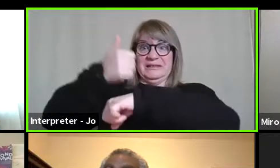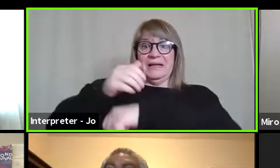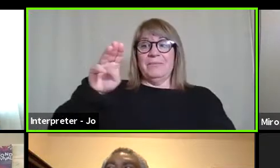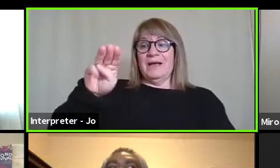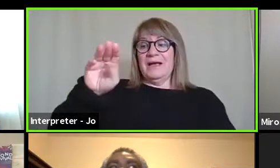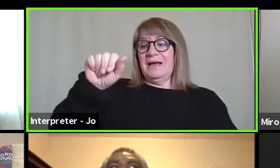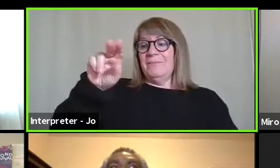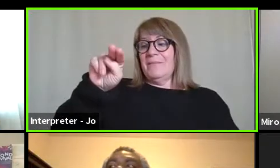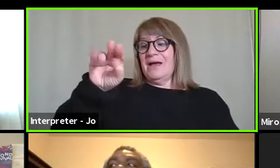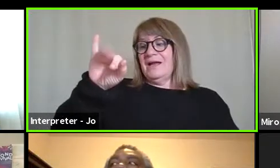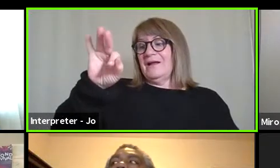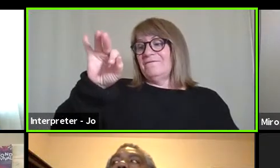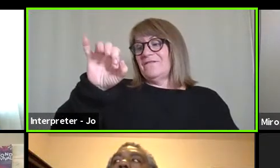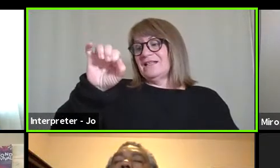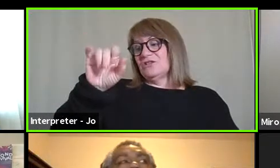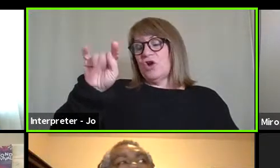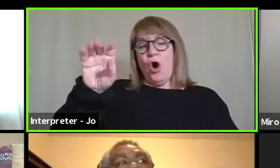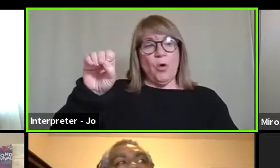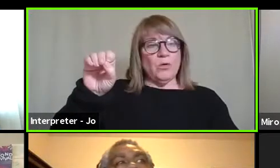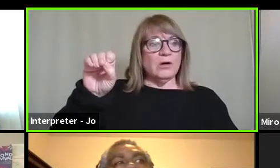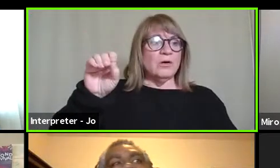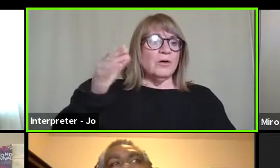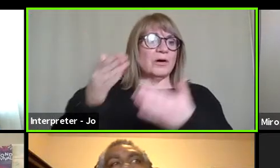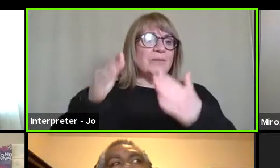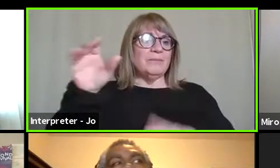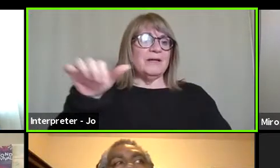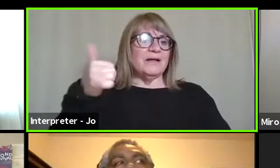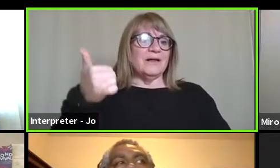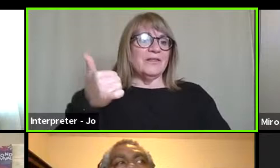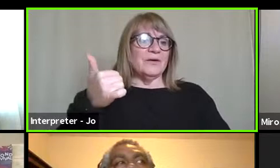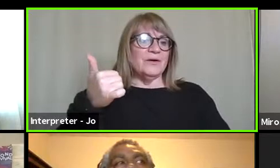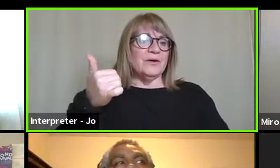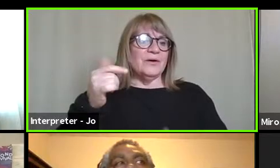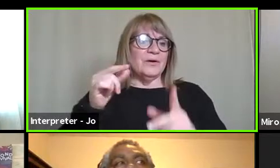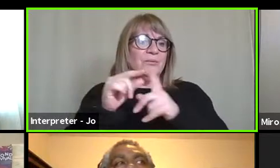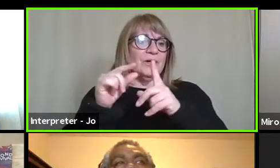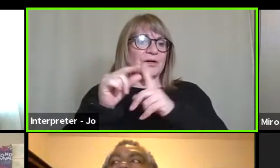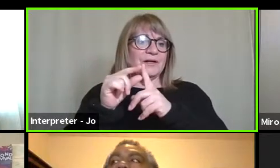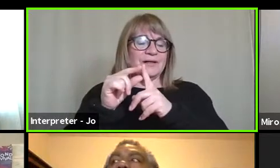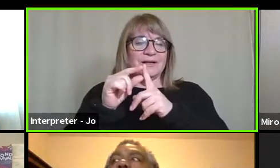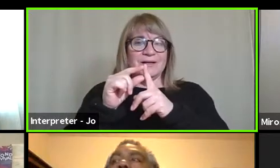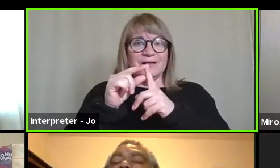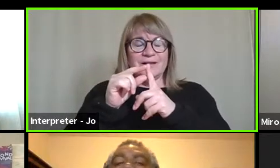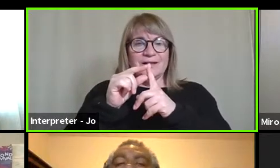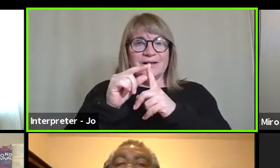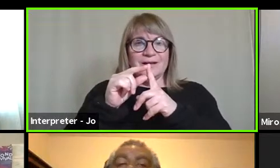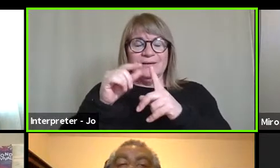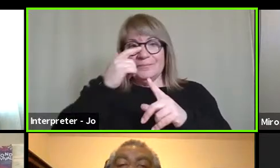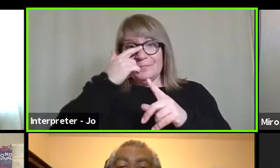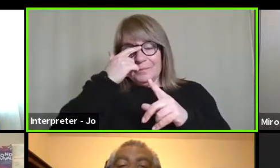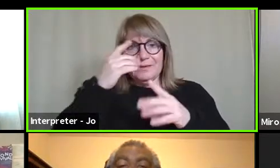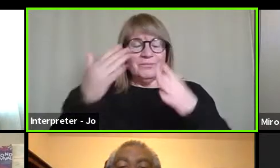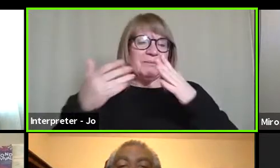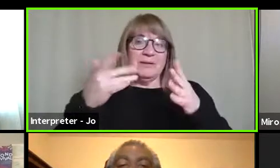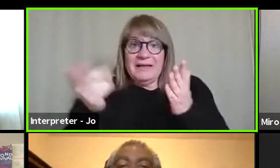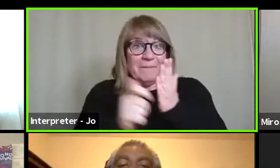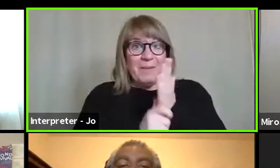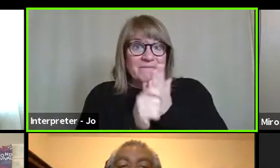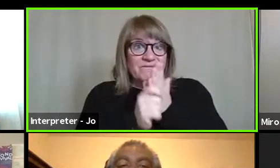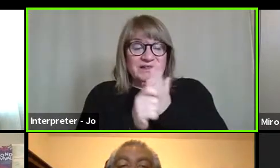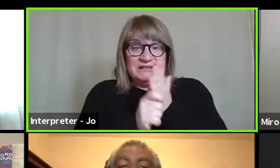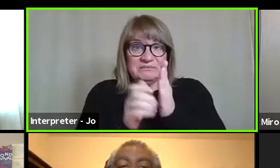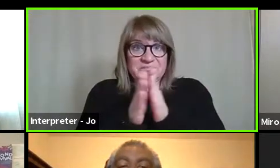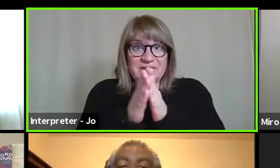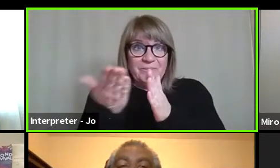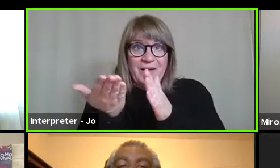maybe another word would be better to describe it but something that wouldn't be long a small a pamphlet we used to call them pamphlets you know